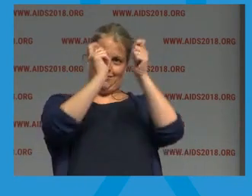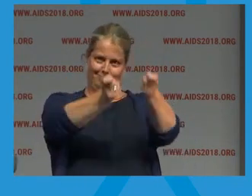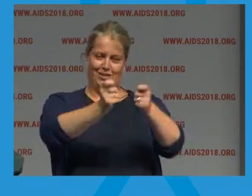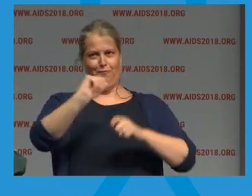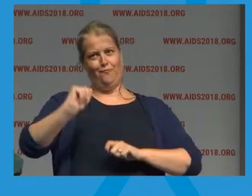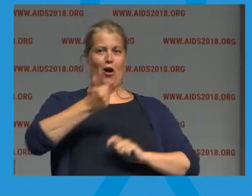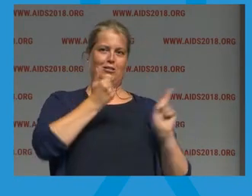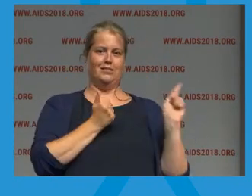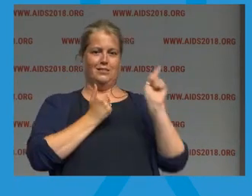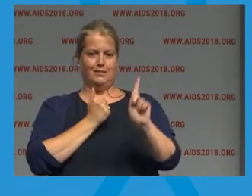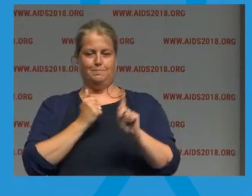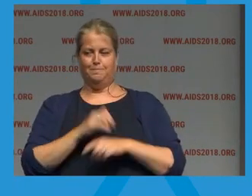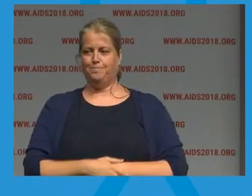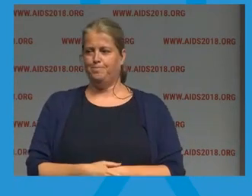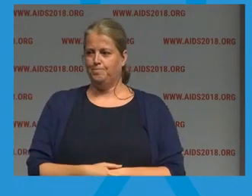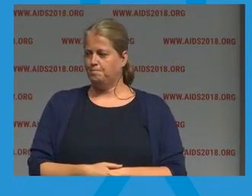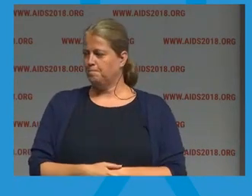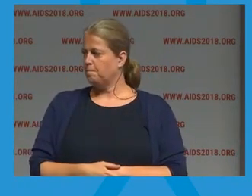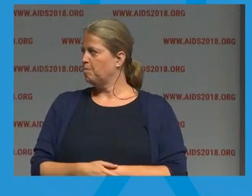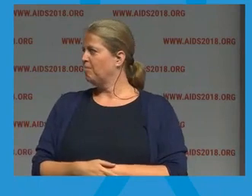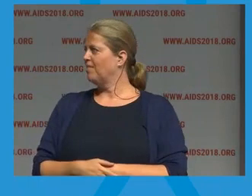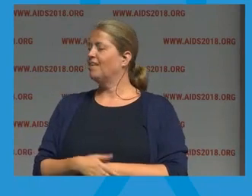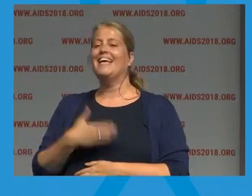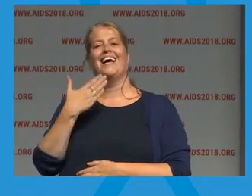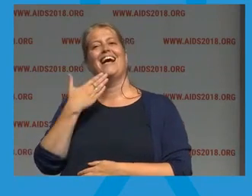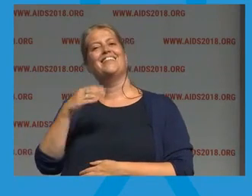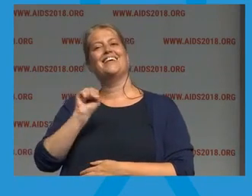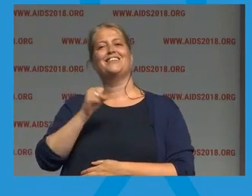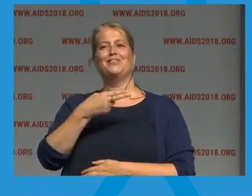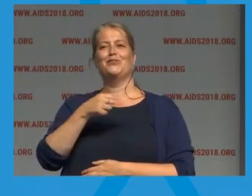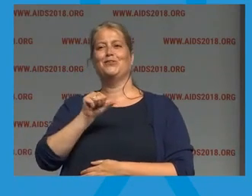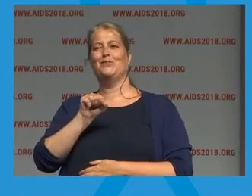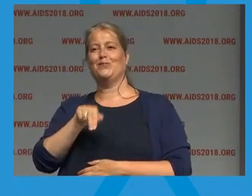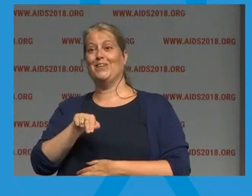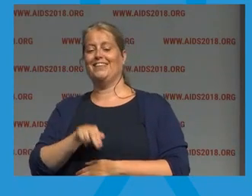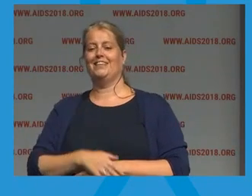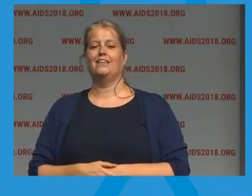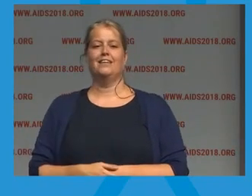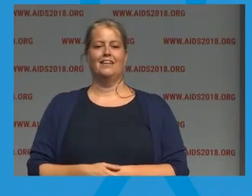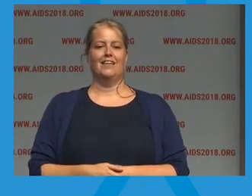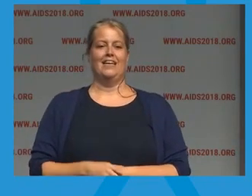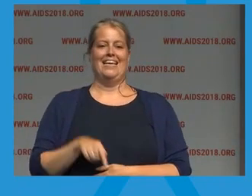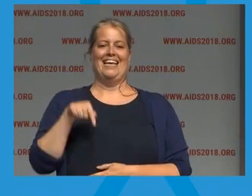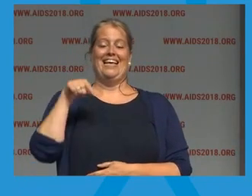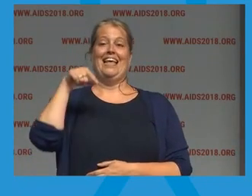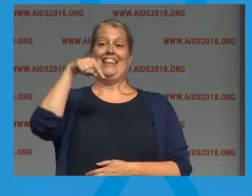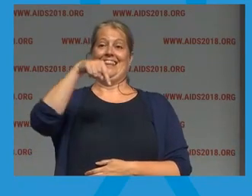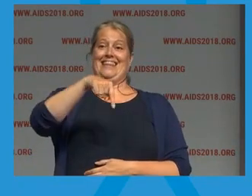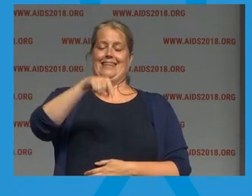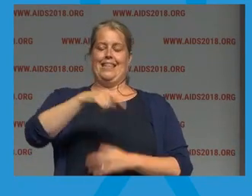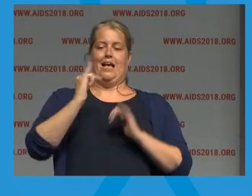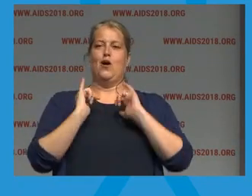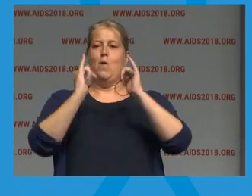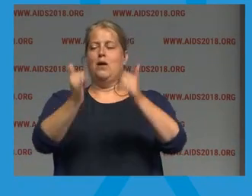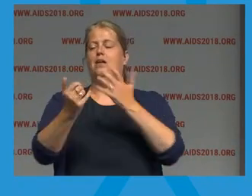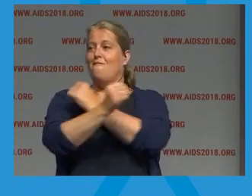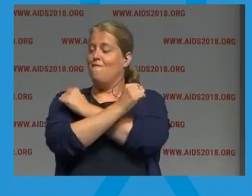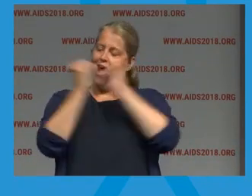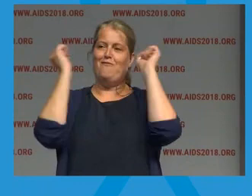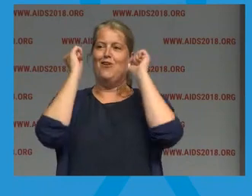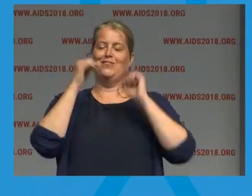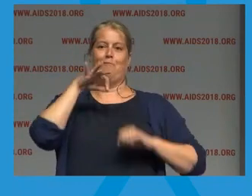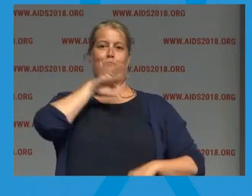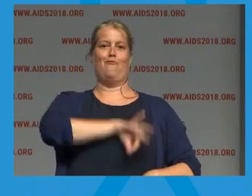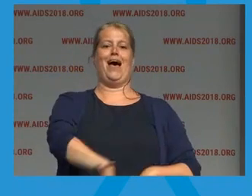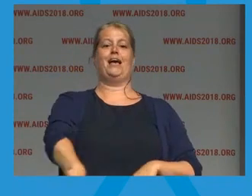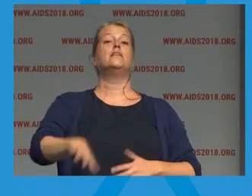recipient. Thank you, Sean. This award is a revolutionary prize. It is a prize that